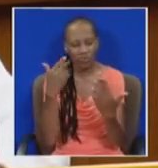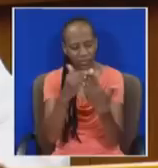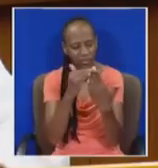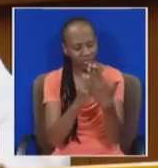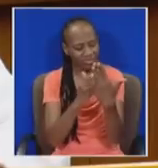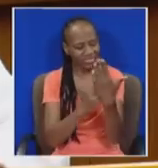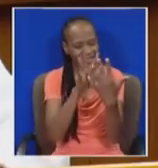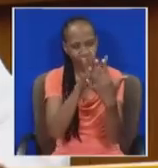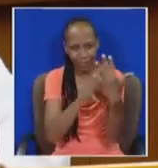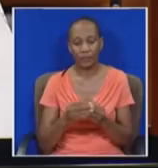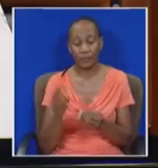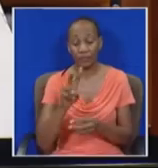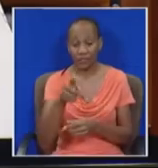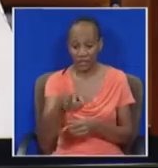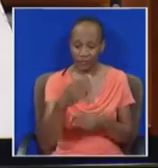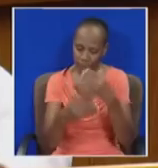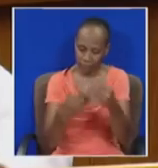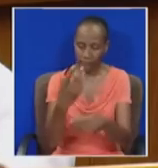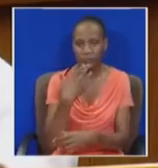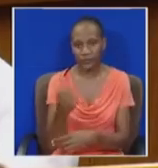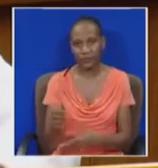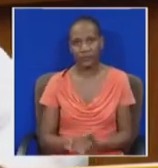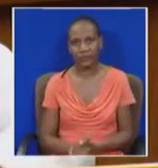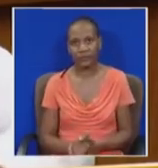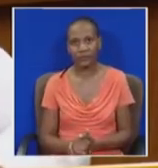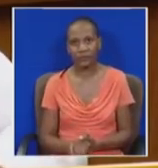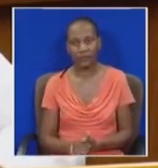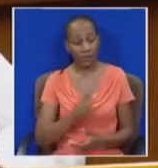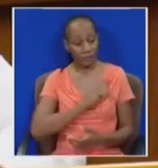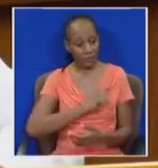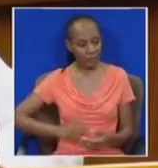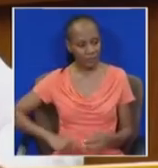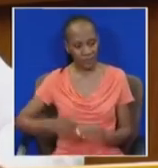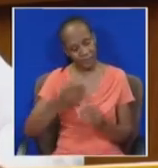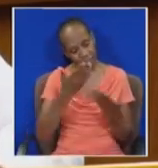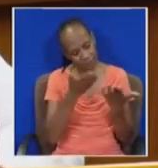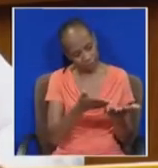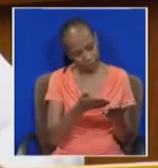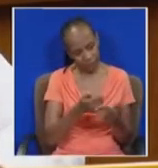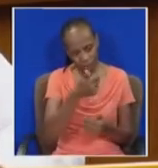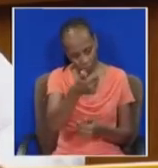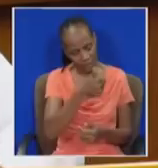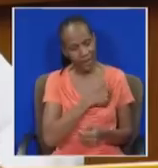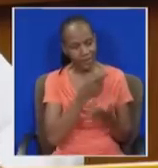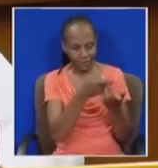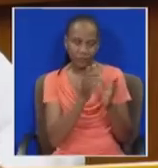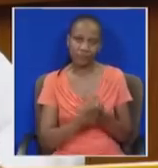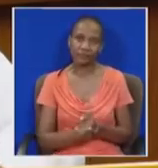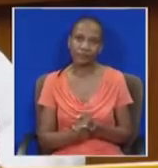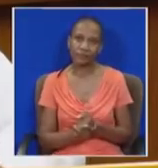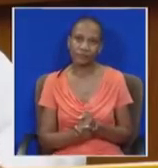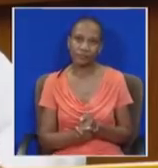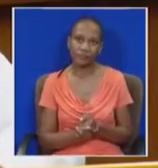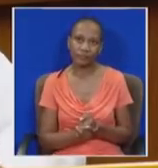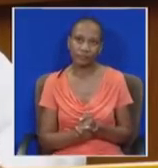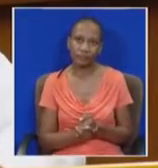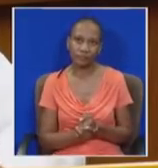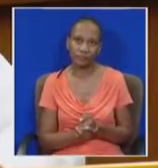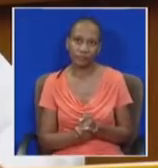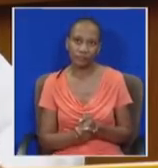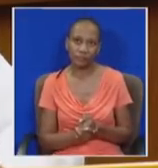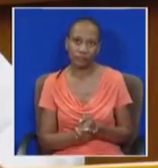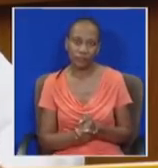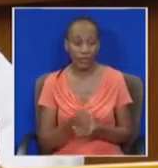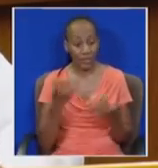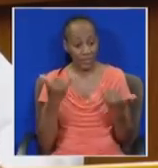is endless. We wish you the best of luck, President Ramaphosa, in separating the chaff from